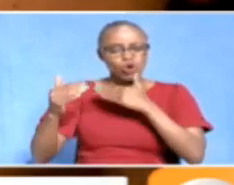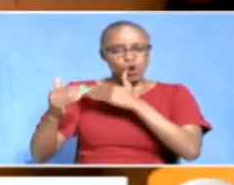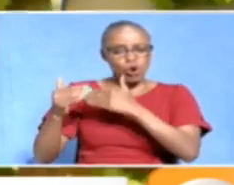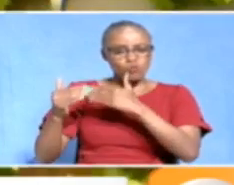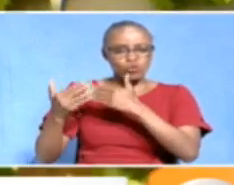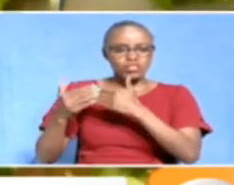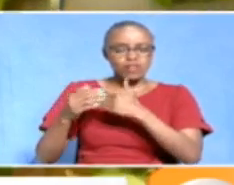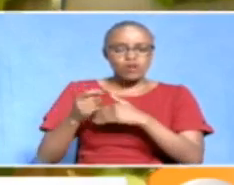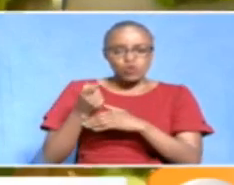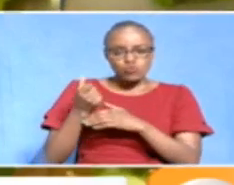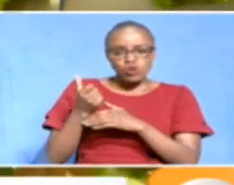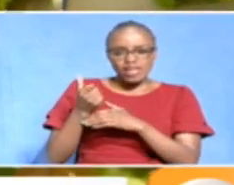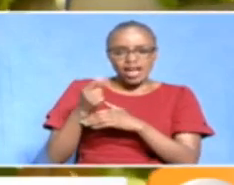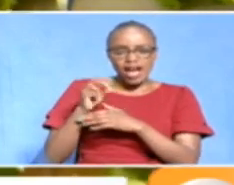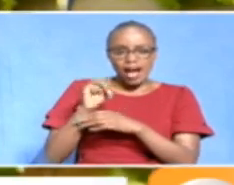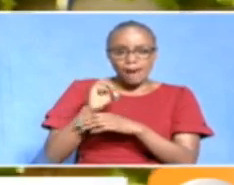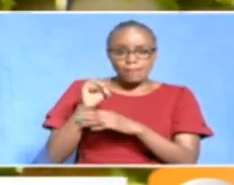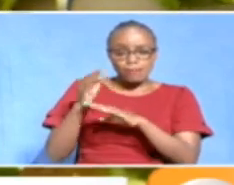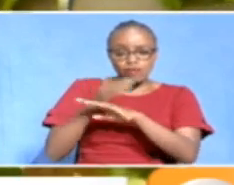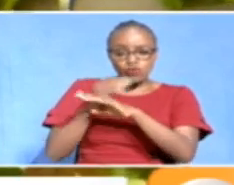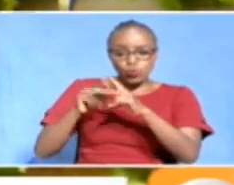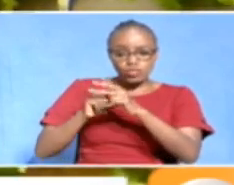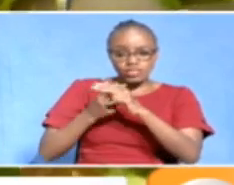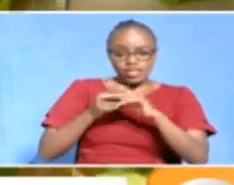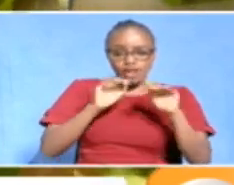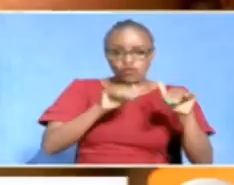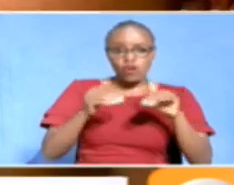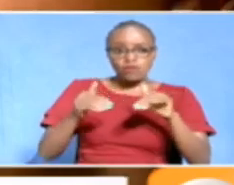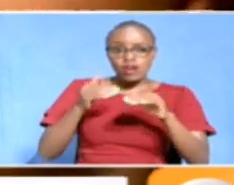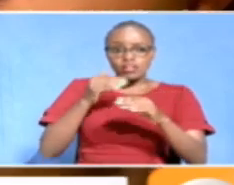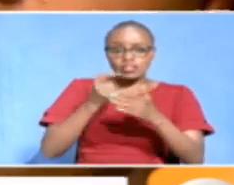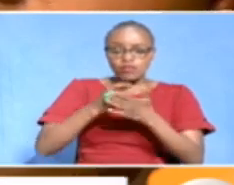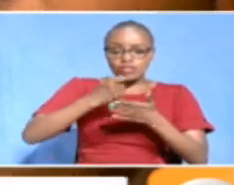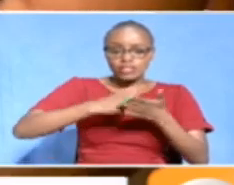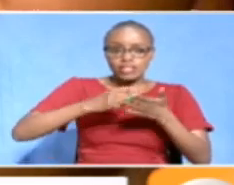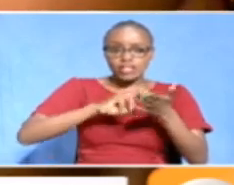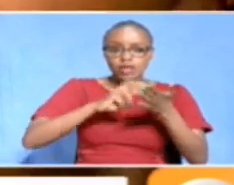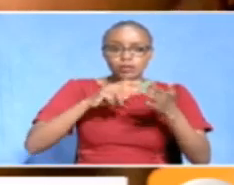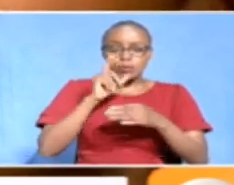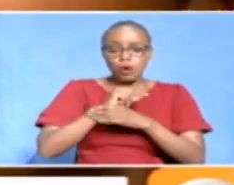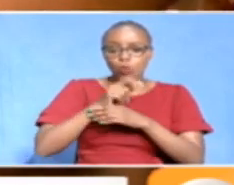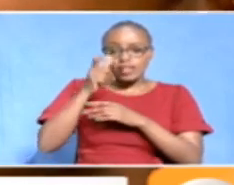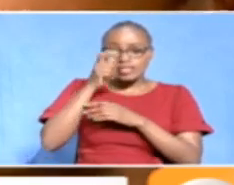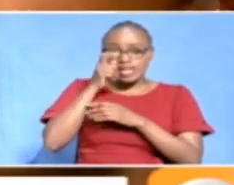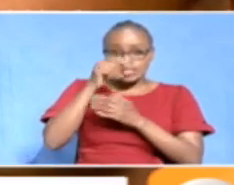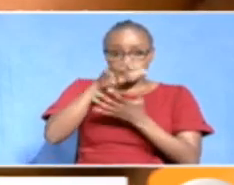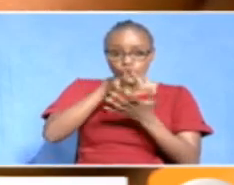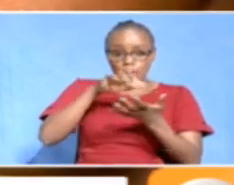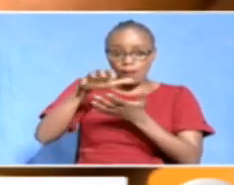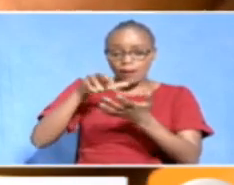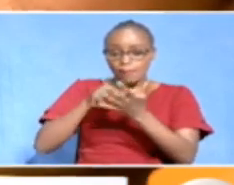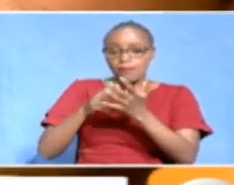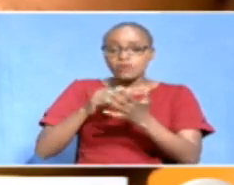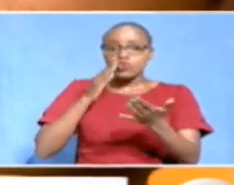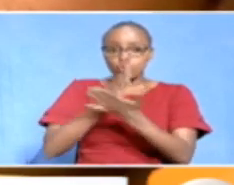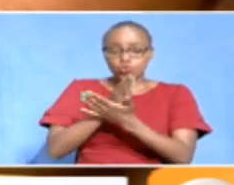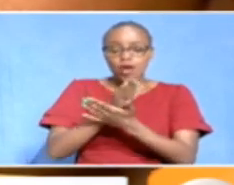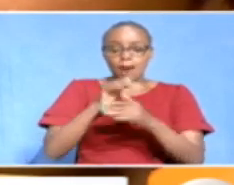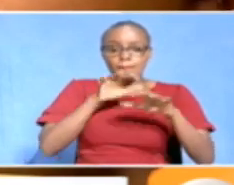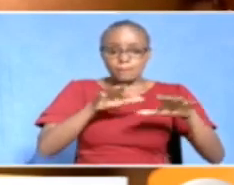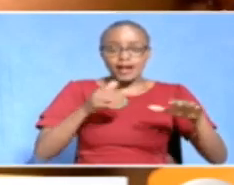to $250,000. Okay, before we started farming, we had already signed a contract with Tuskies. Yeah, so we were sure of